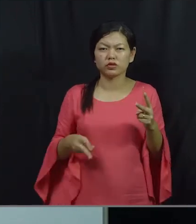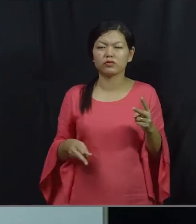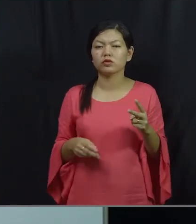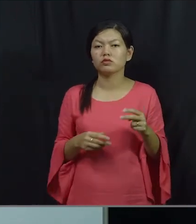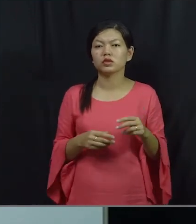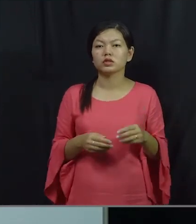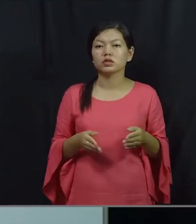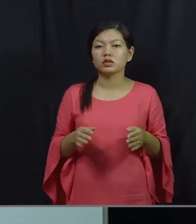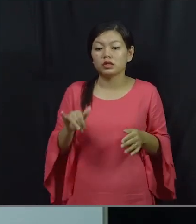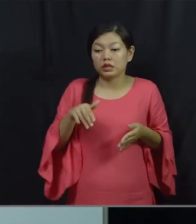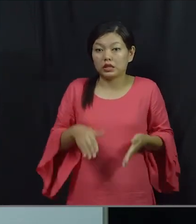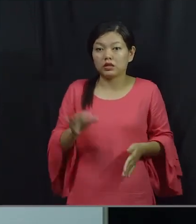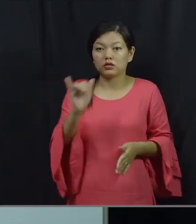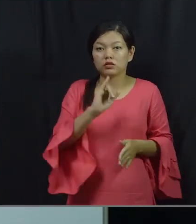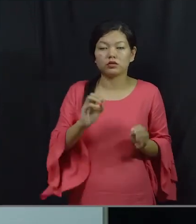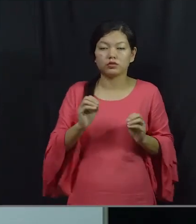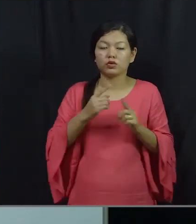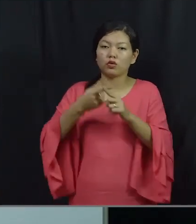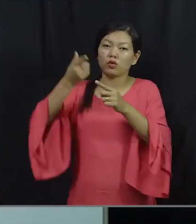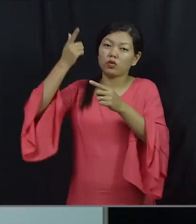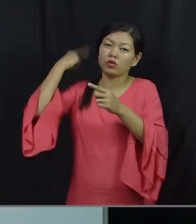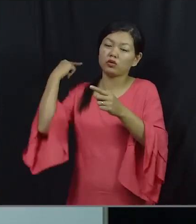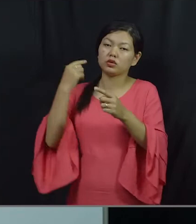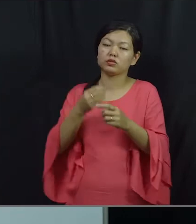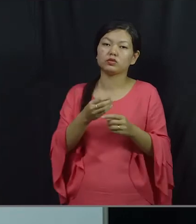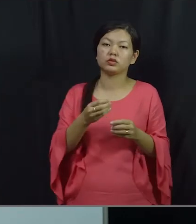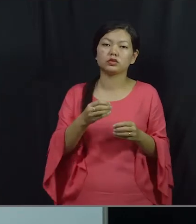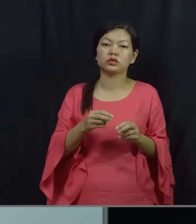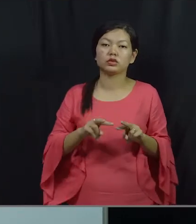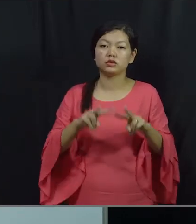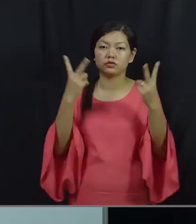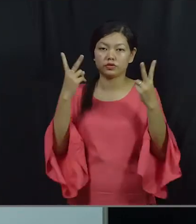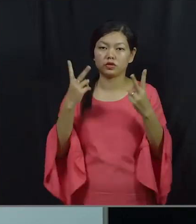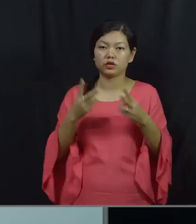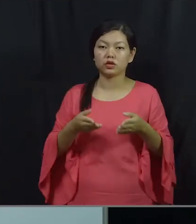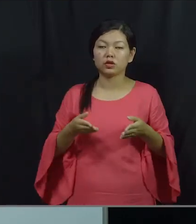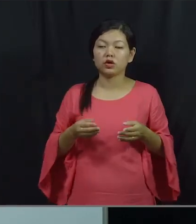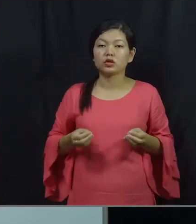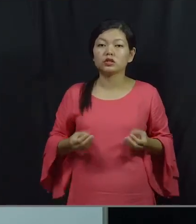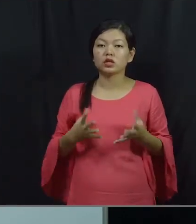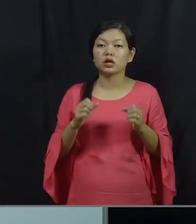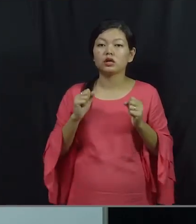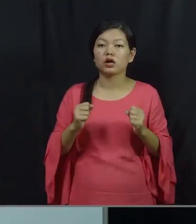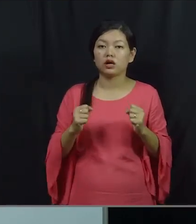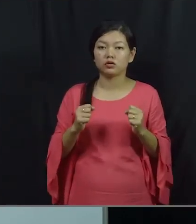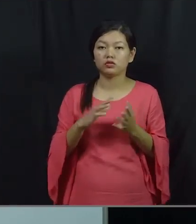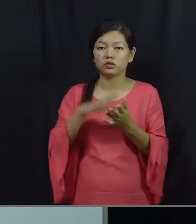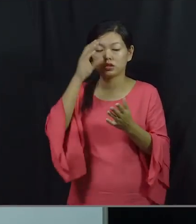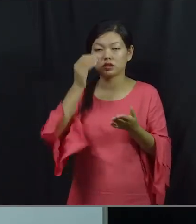it has passed so many stages. So let us see what are those stages. Okay, so the first one is